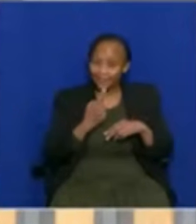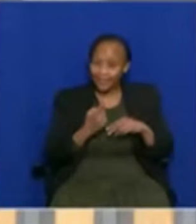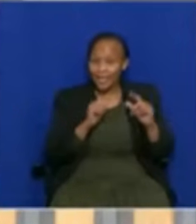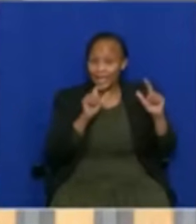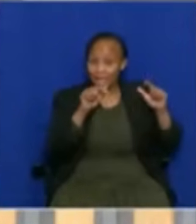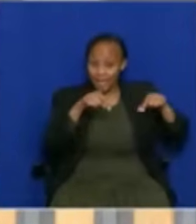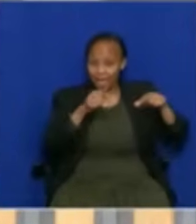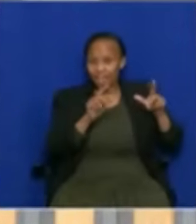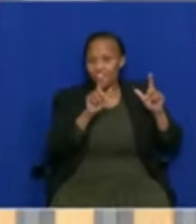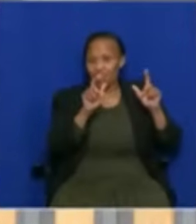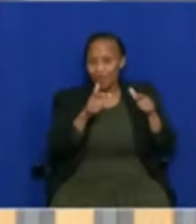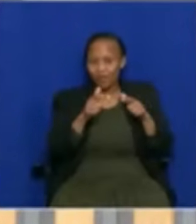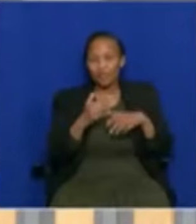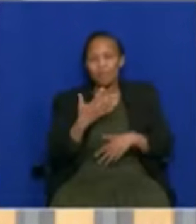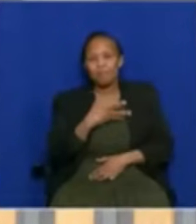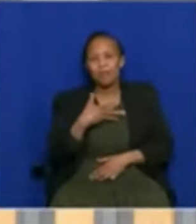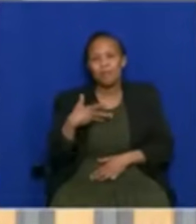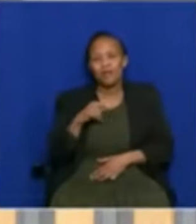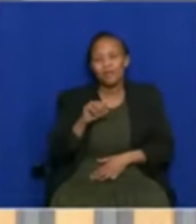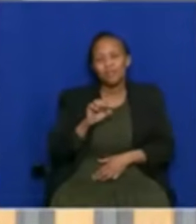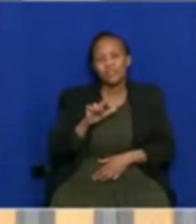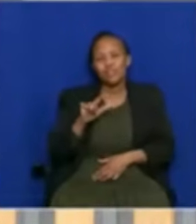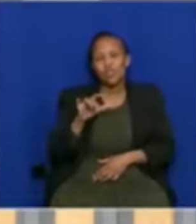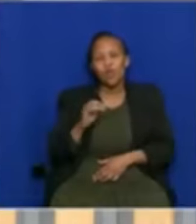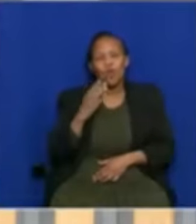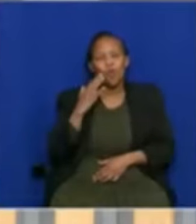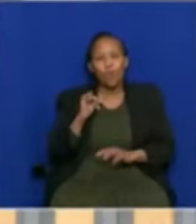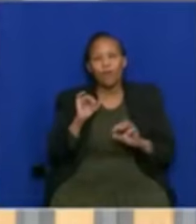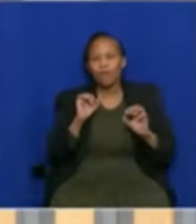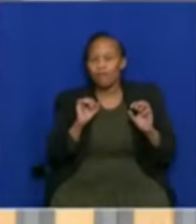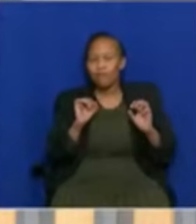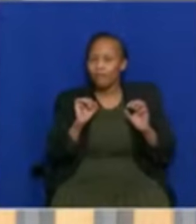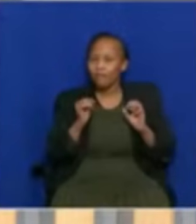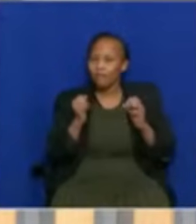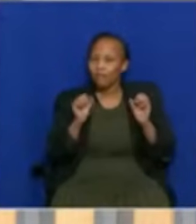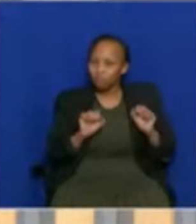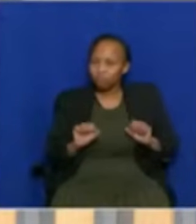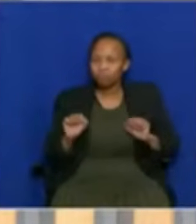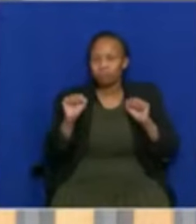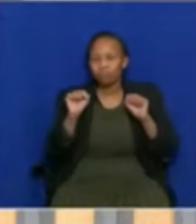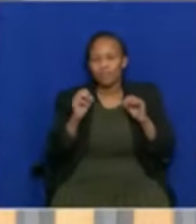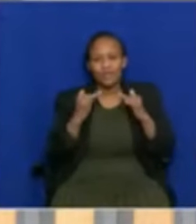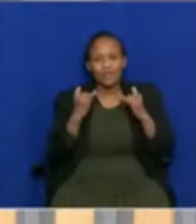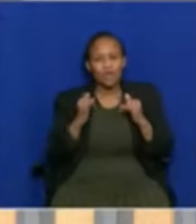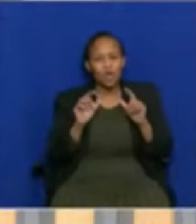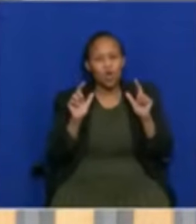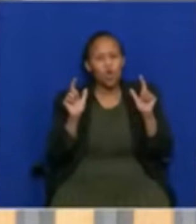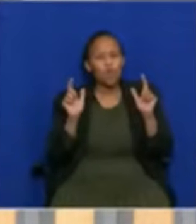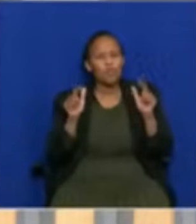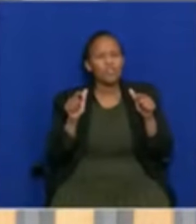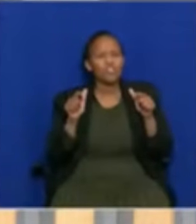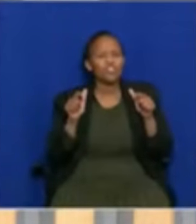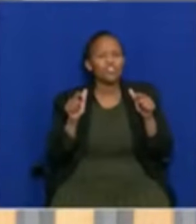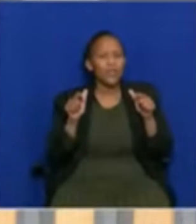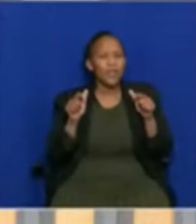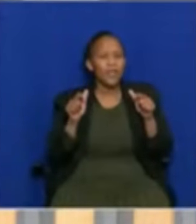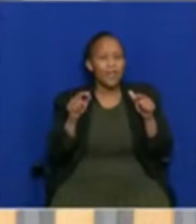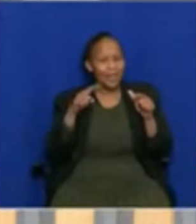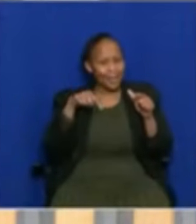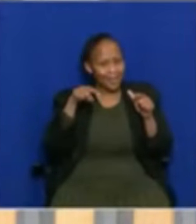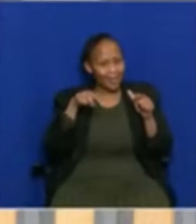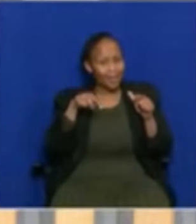now, and it is that this commission does not want to